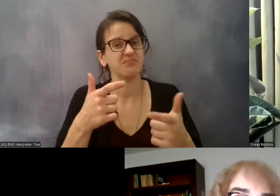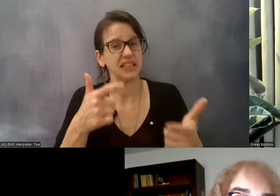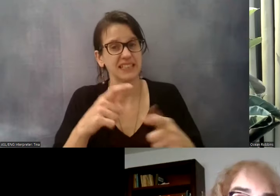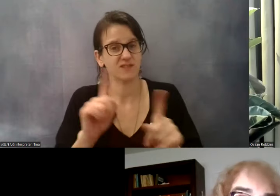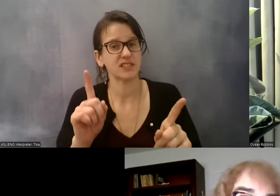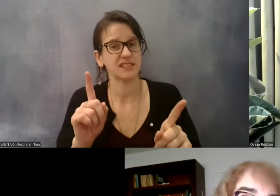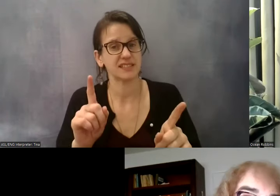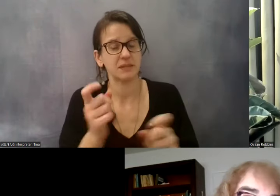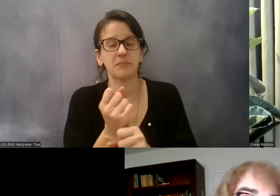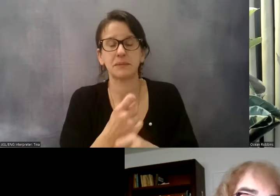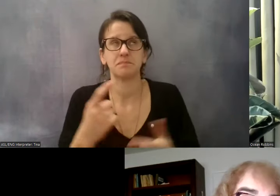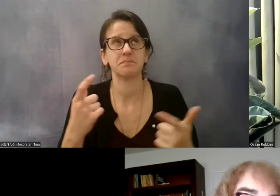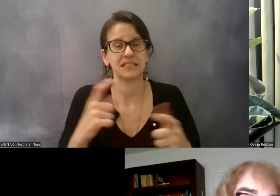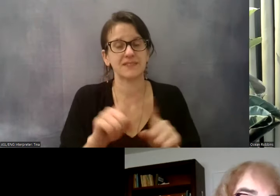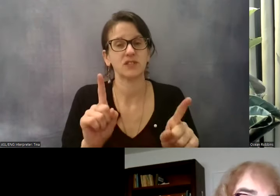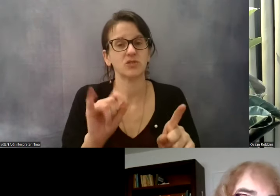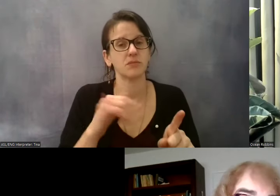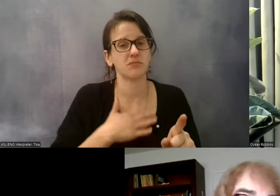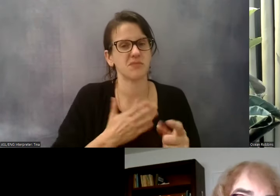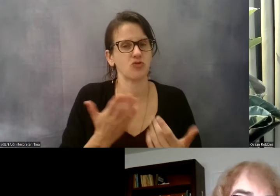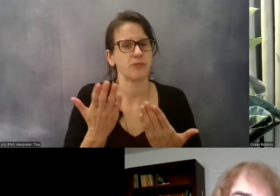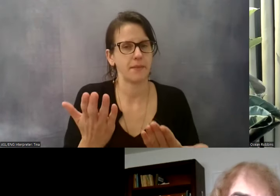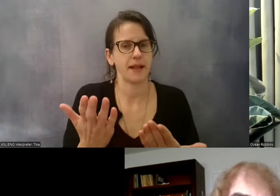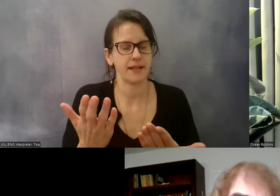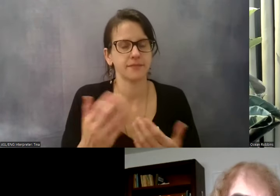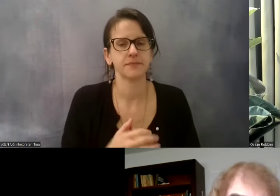So that would be my recommendation.